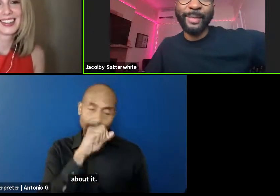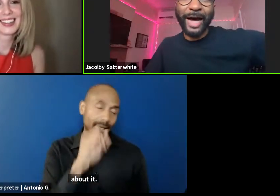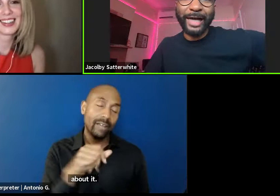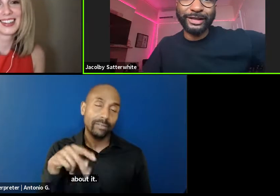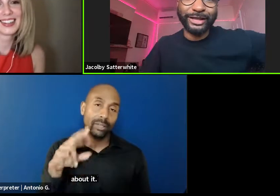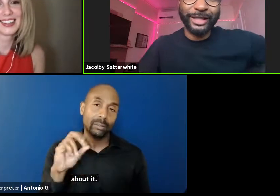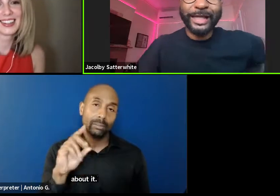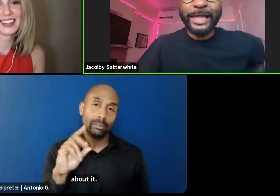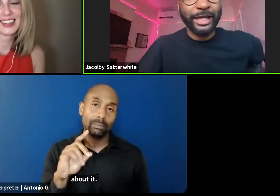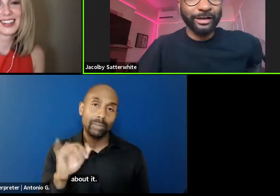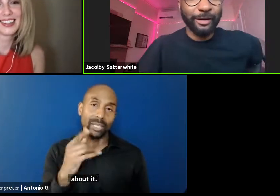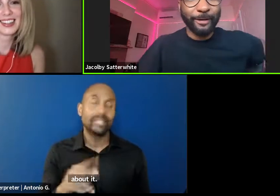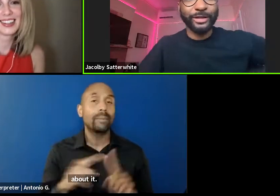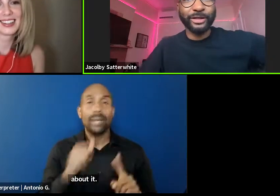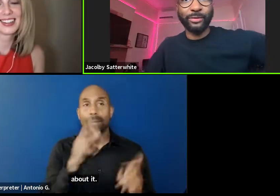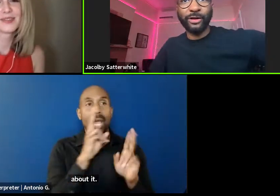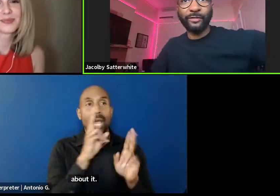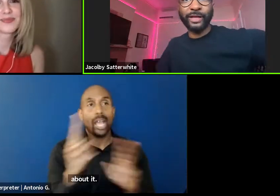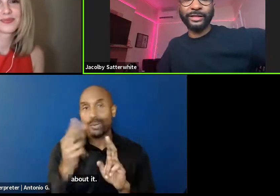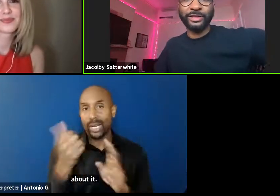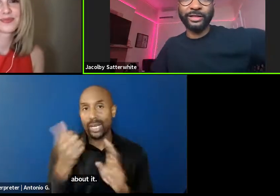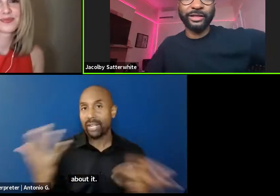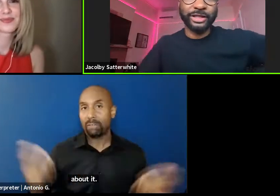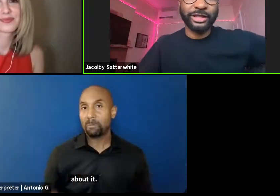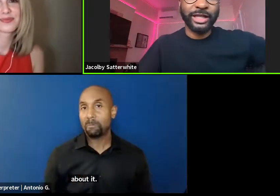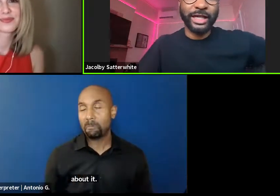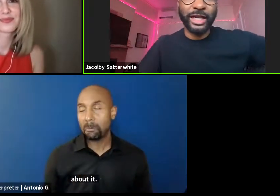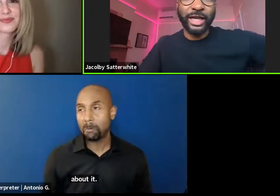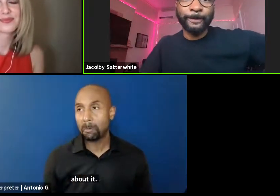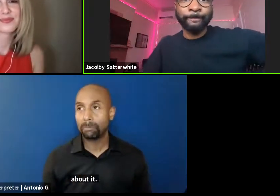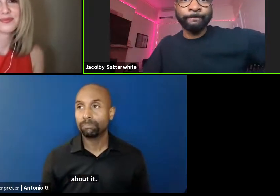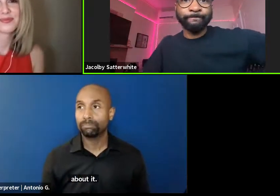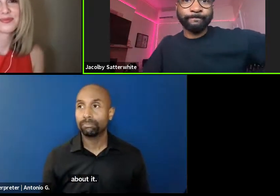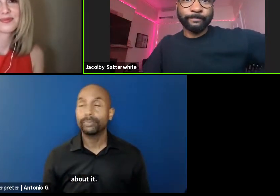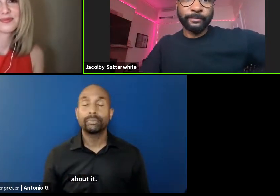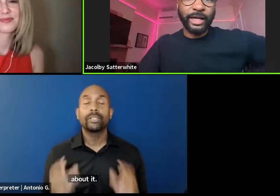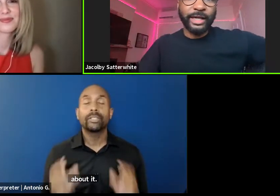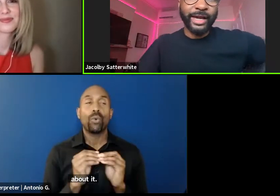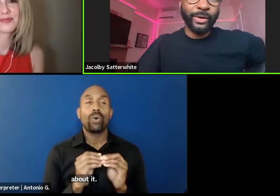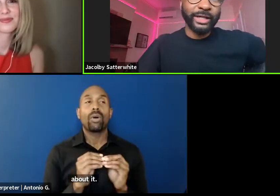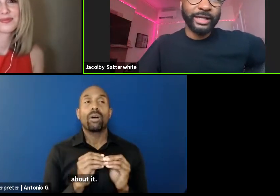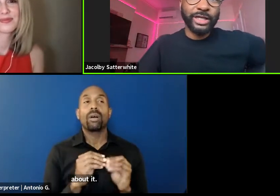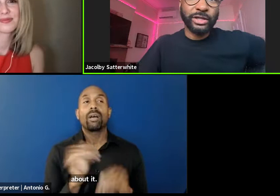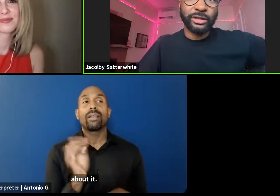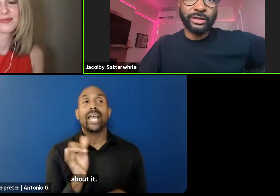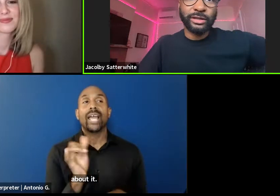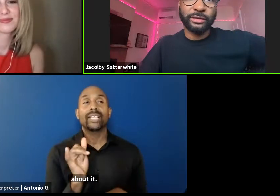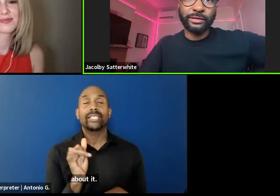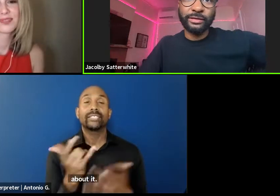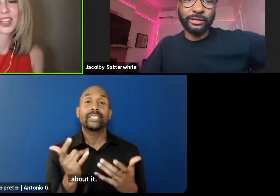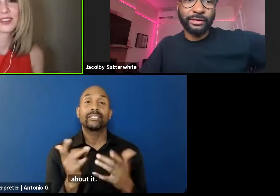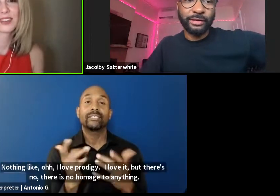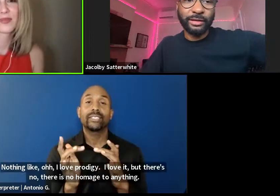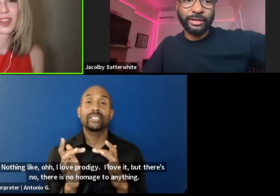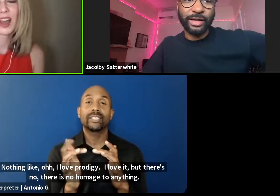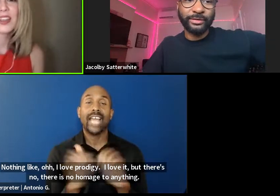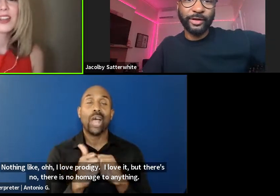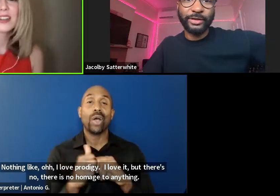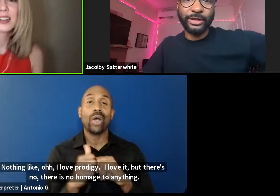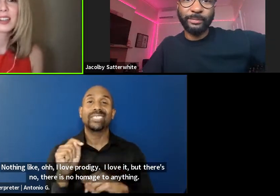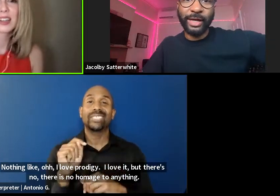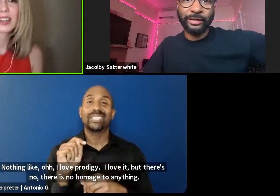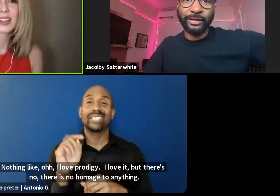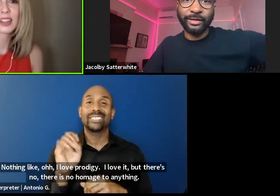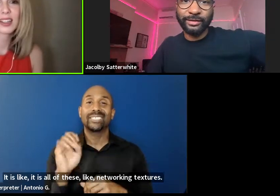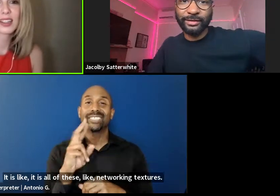there's no homage to anything. You know, it's just sort of like, it's all just like networking textures. Right. It's kind